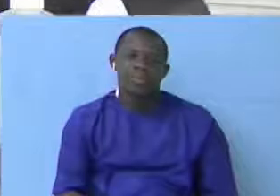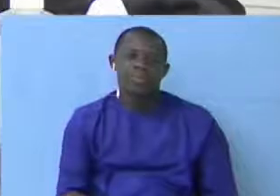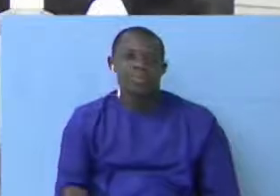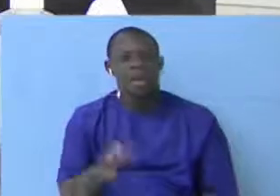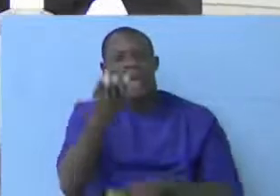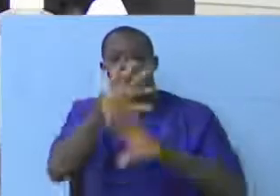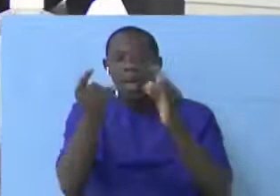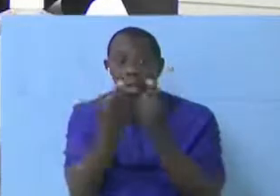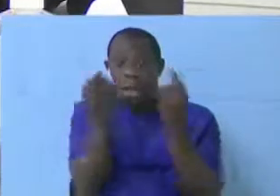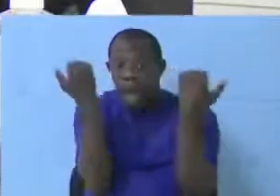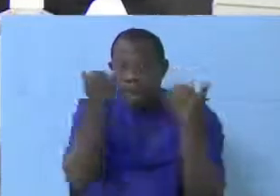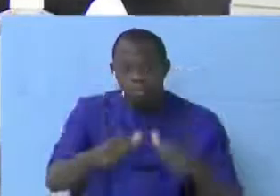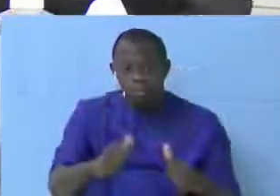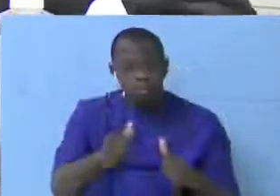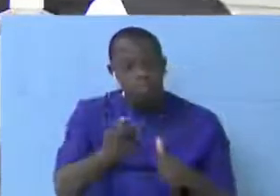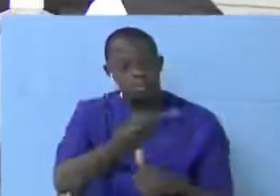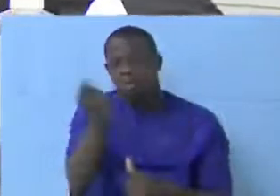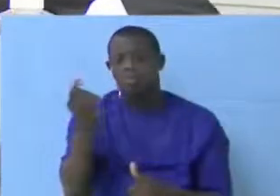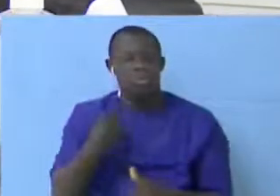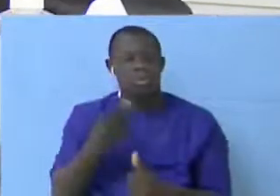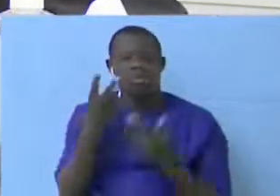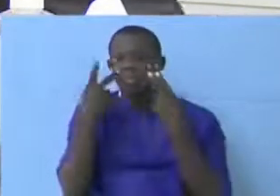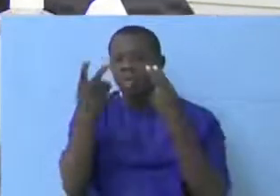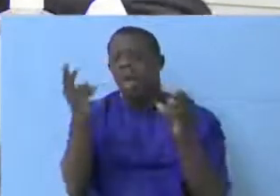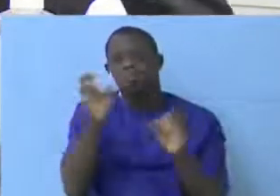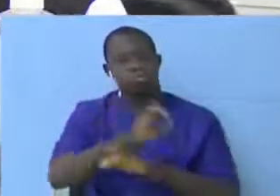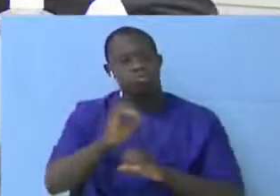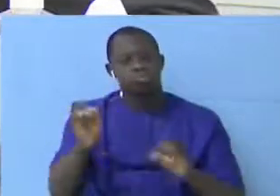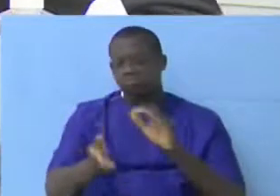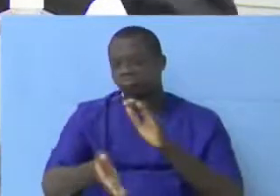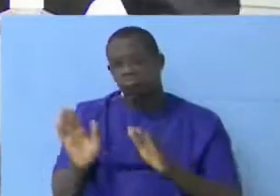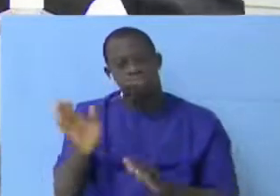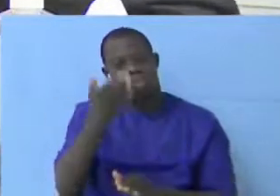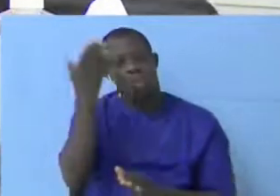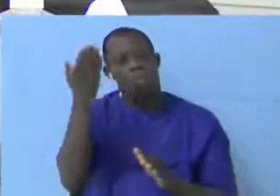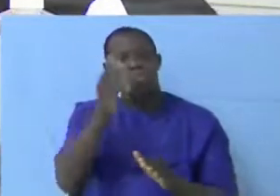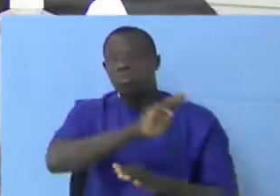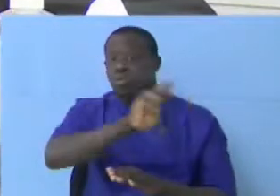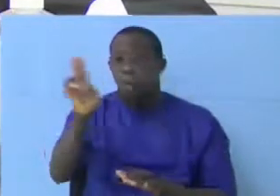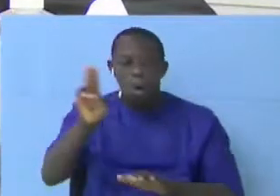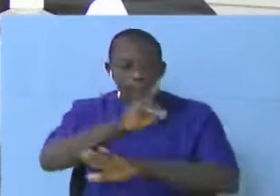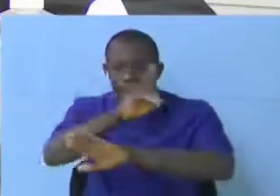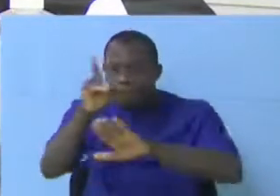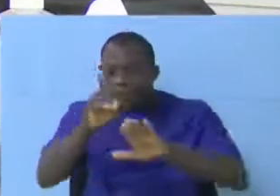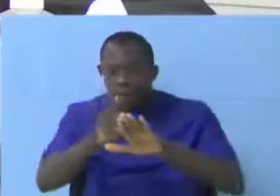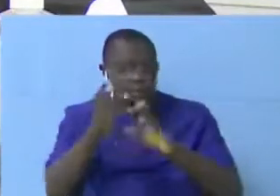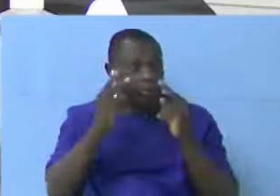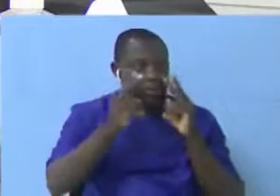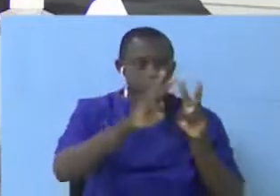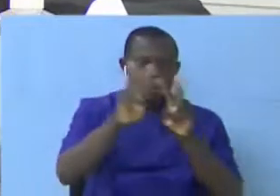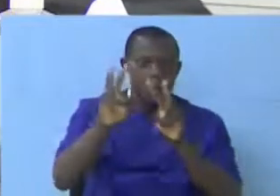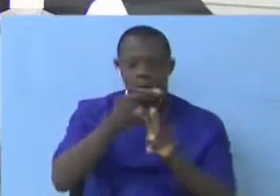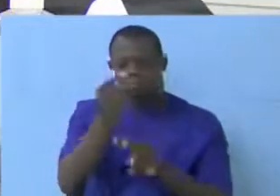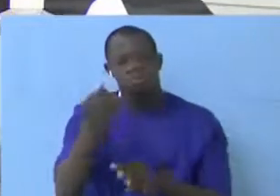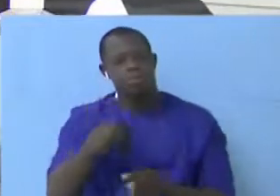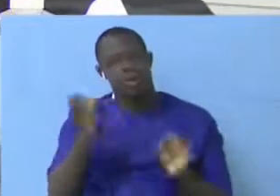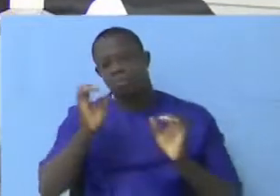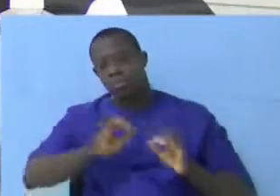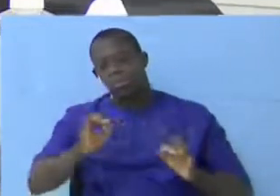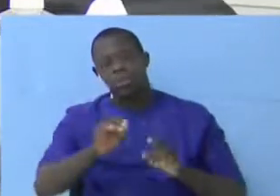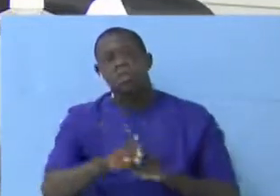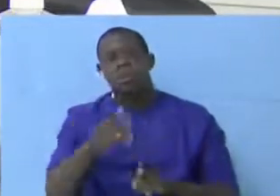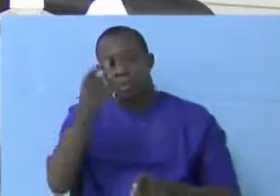it is, they have gone. At this point, nowhere to be seen. So I proceeded to